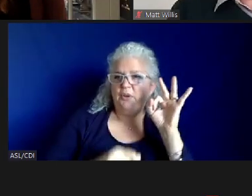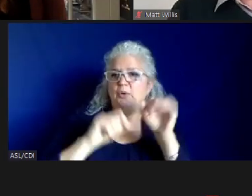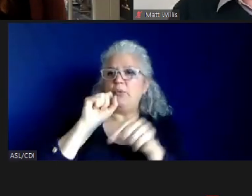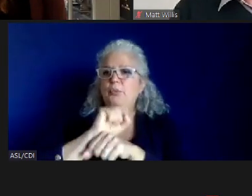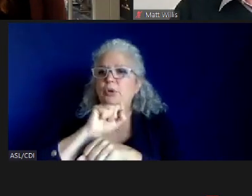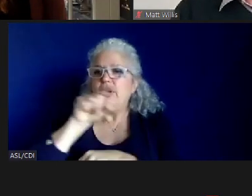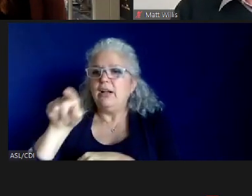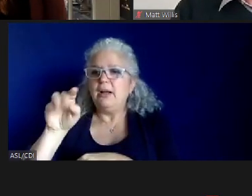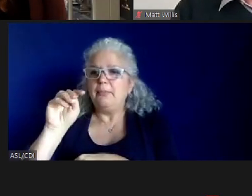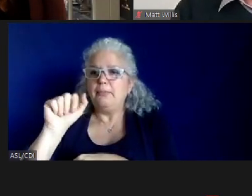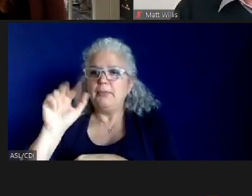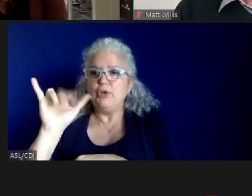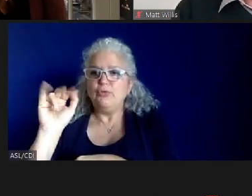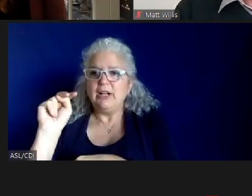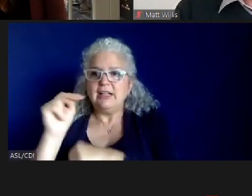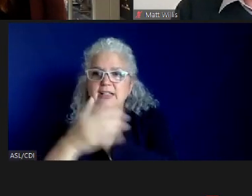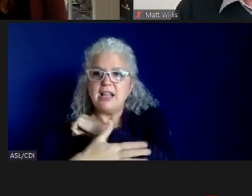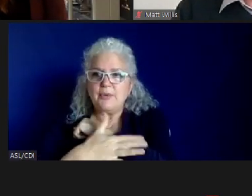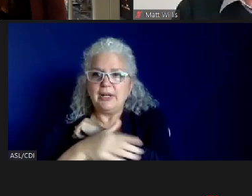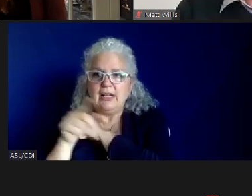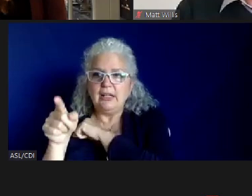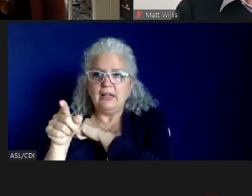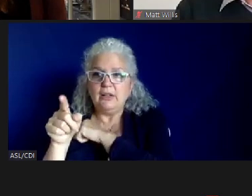responsibility of the county where you're employed.